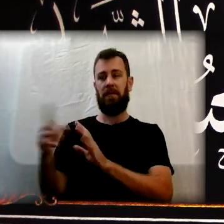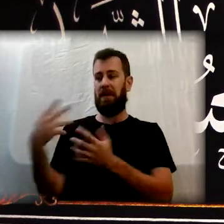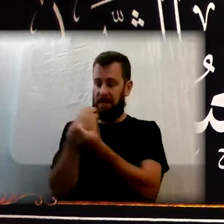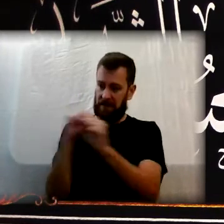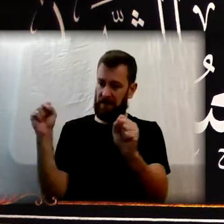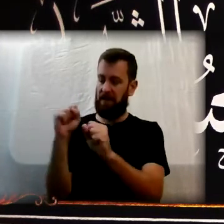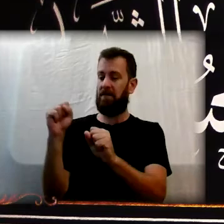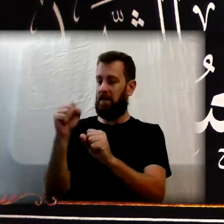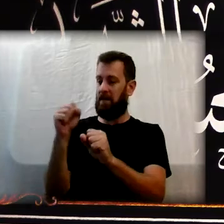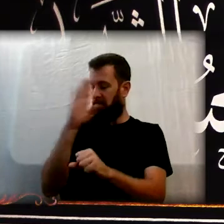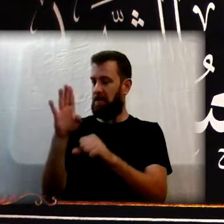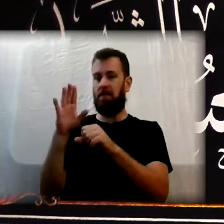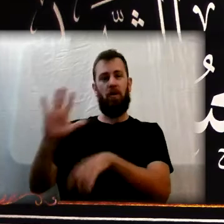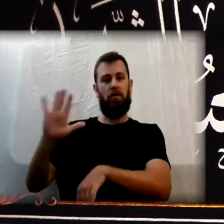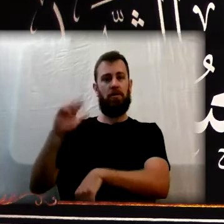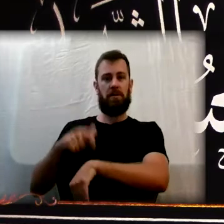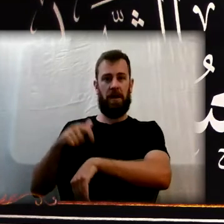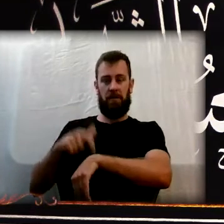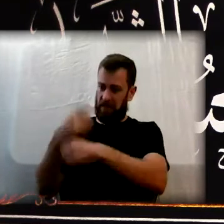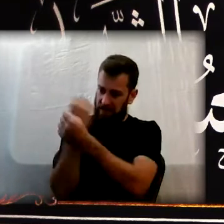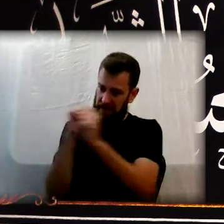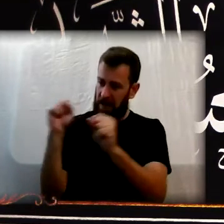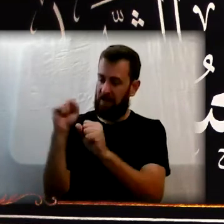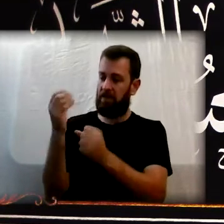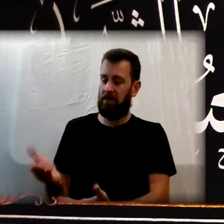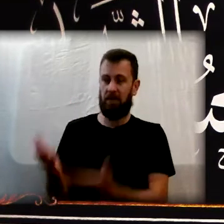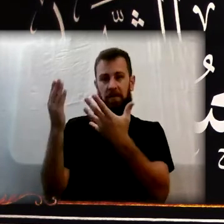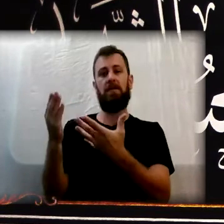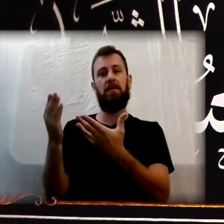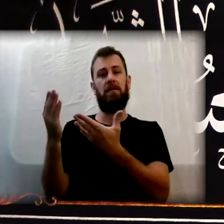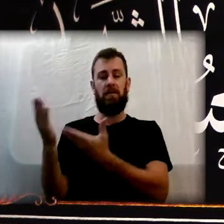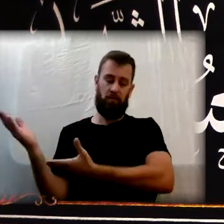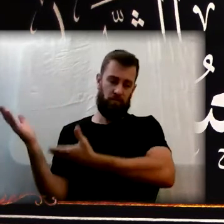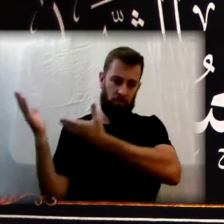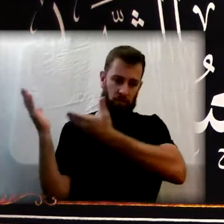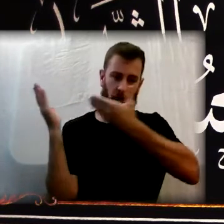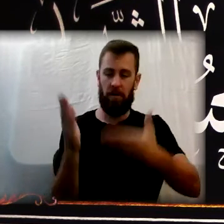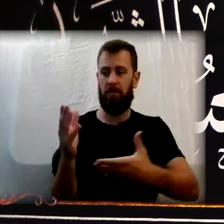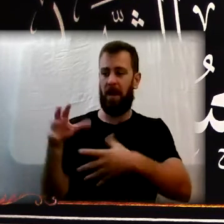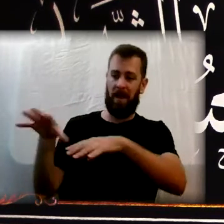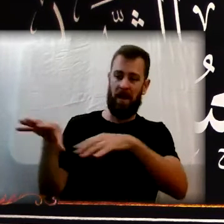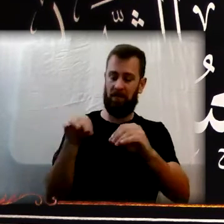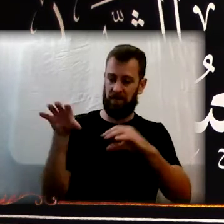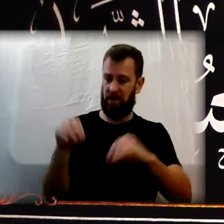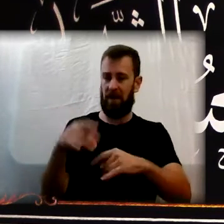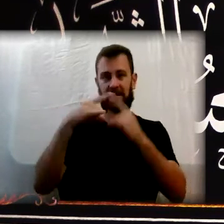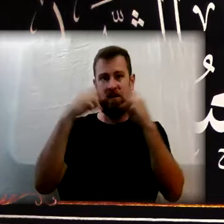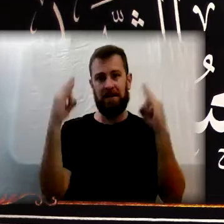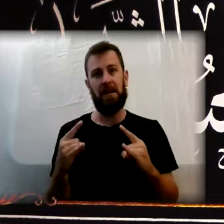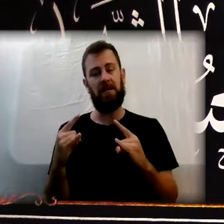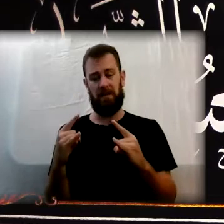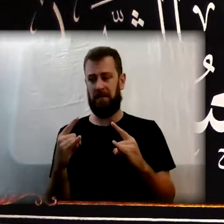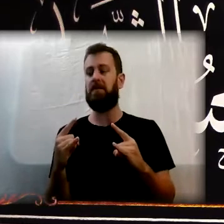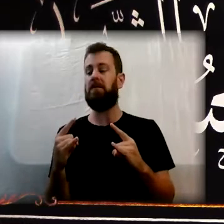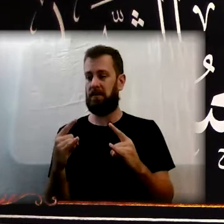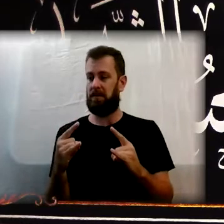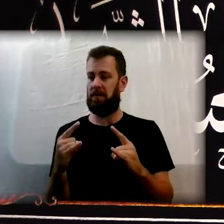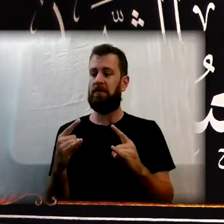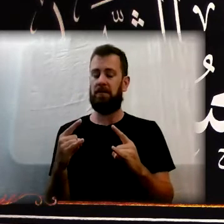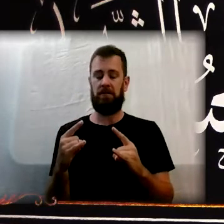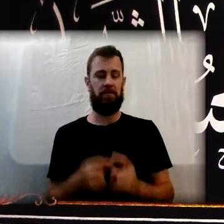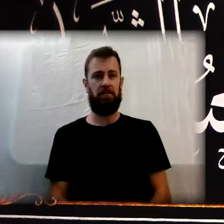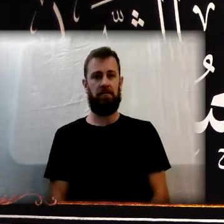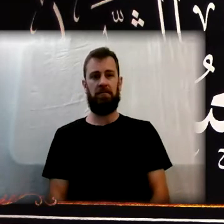had saved the Imam of her time. She had brought Imam al-Sajjad outside the burning tent. Ajrukum